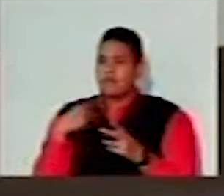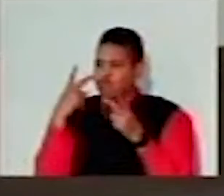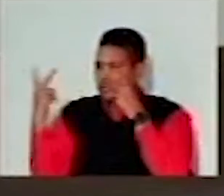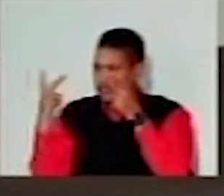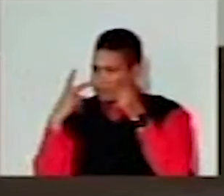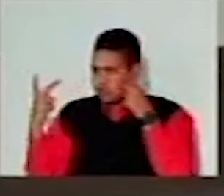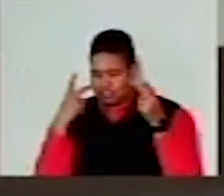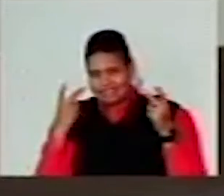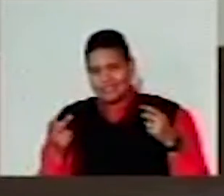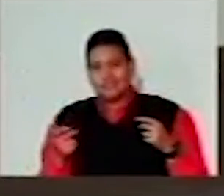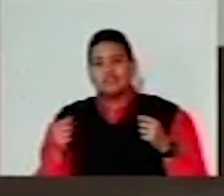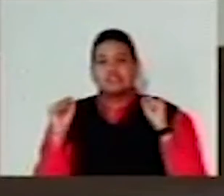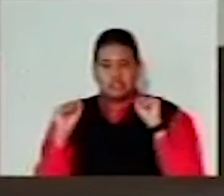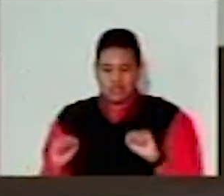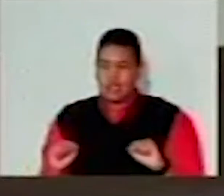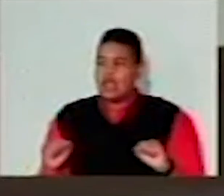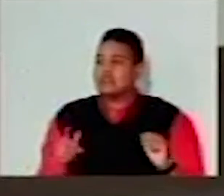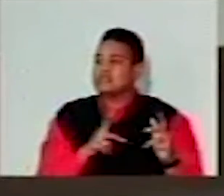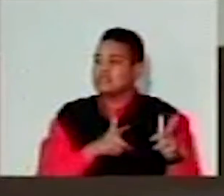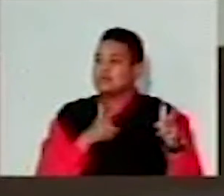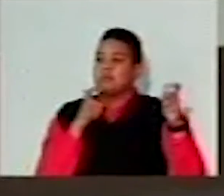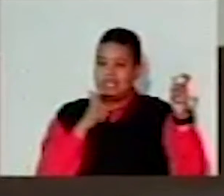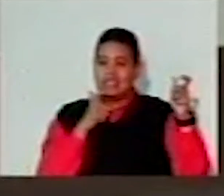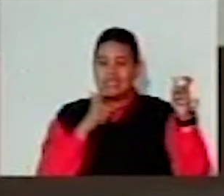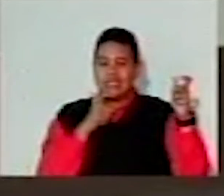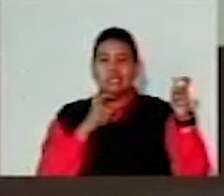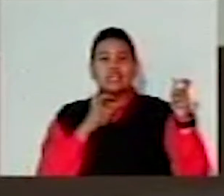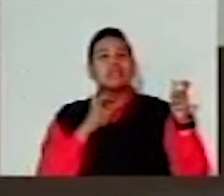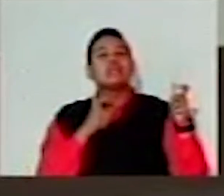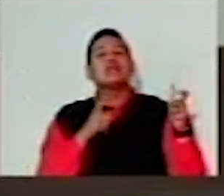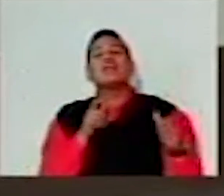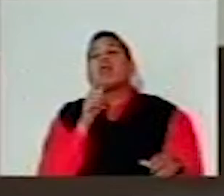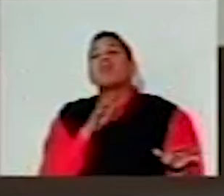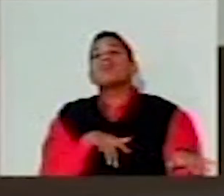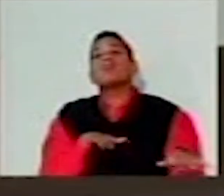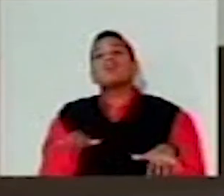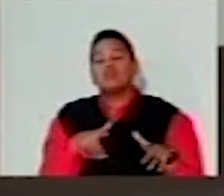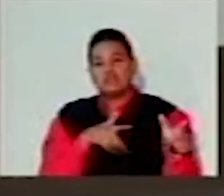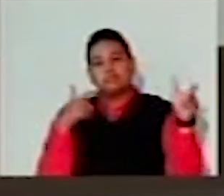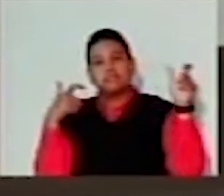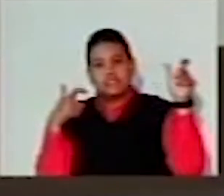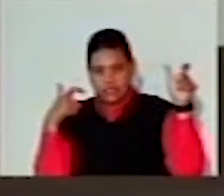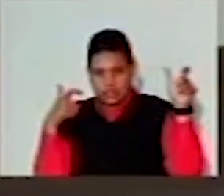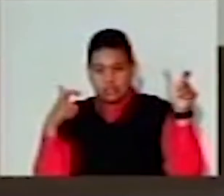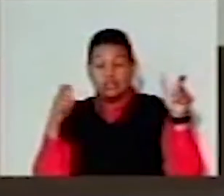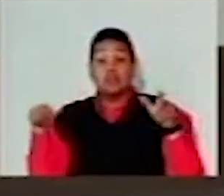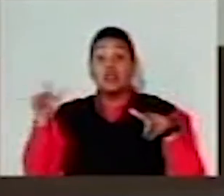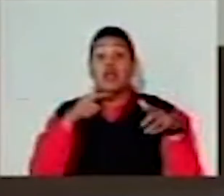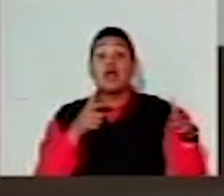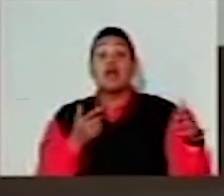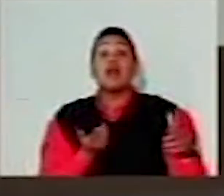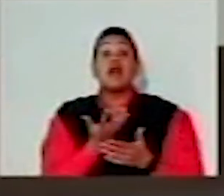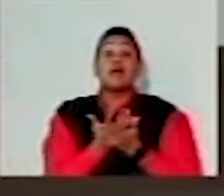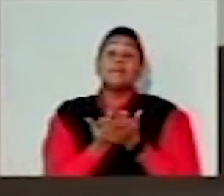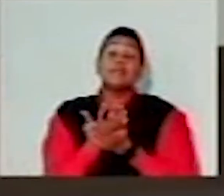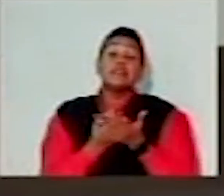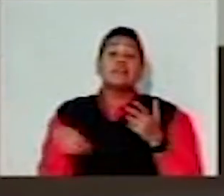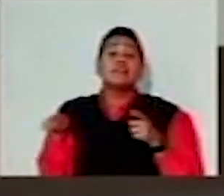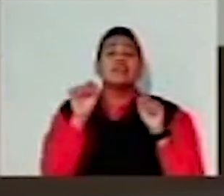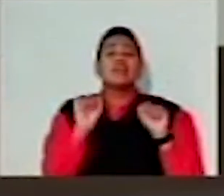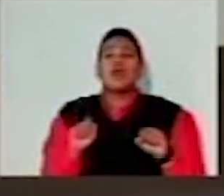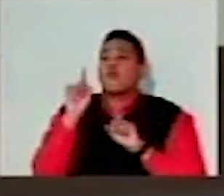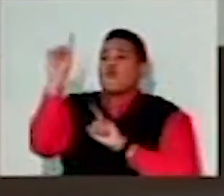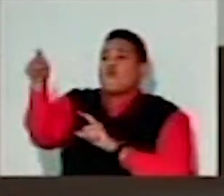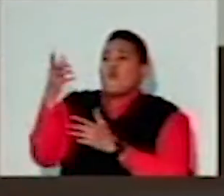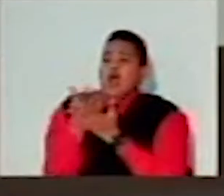transparency and there's speed in cases being tried, and if they're appealed, that they can go to the appeal